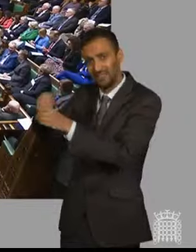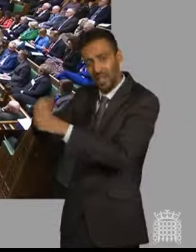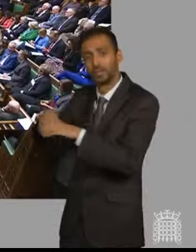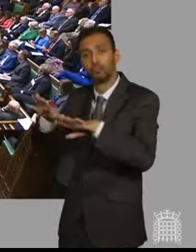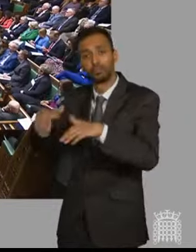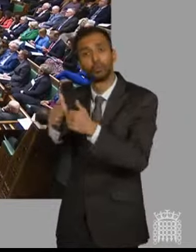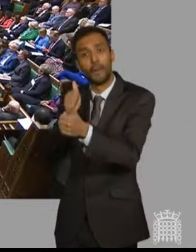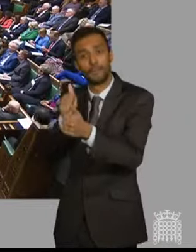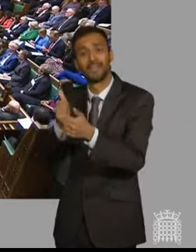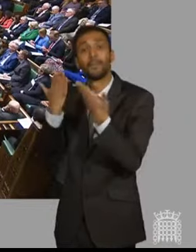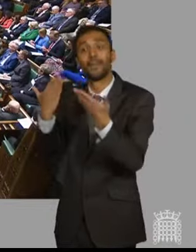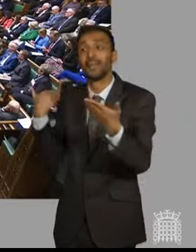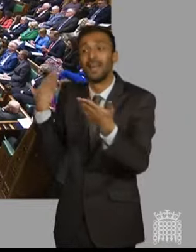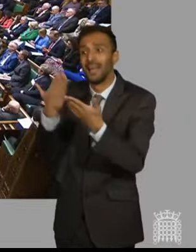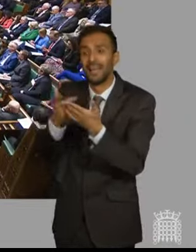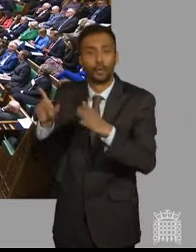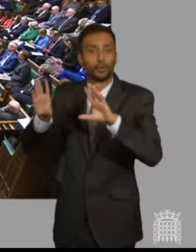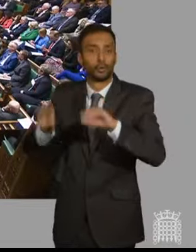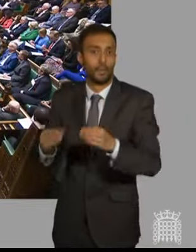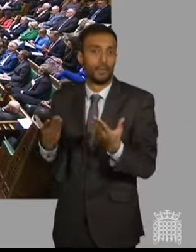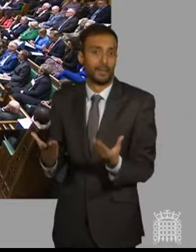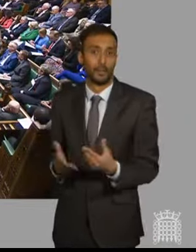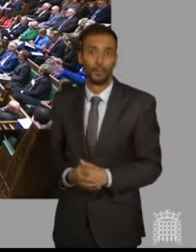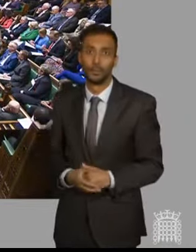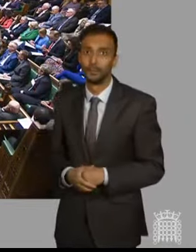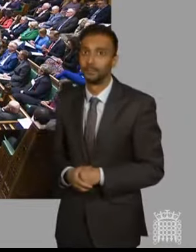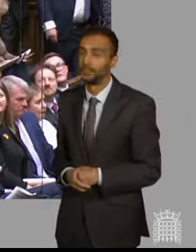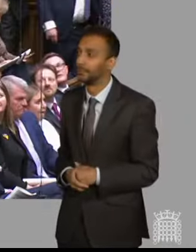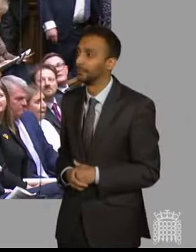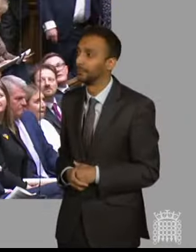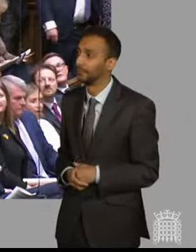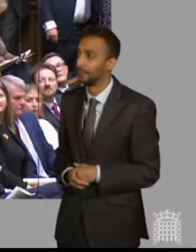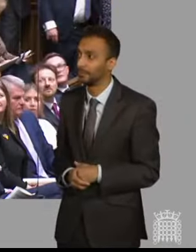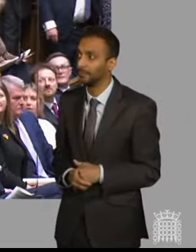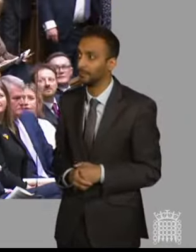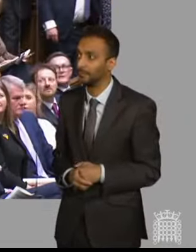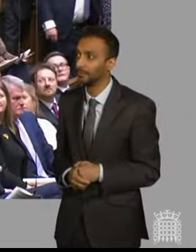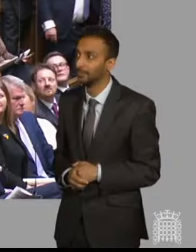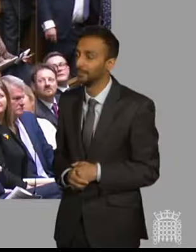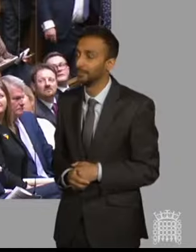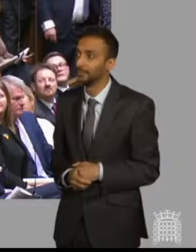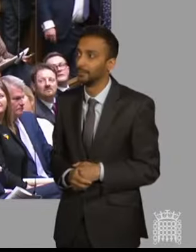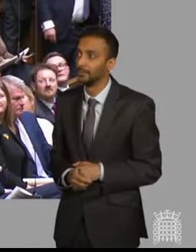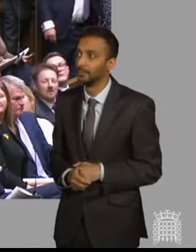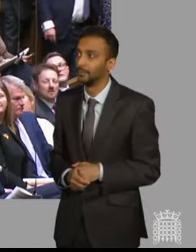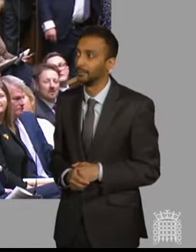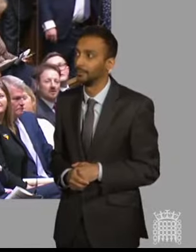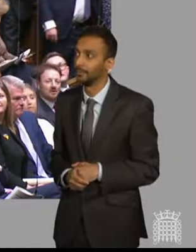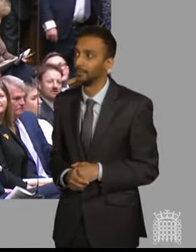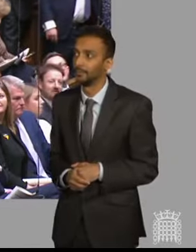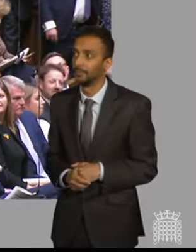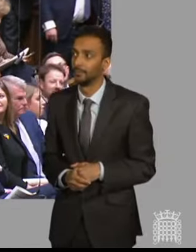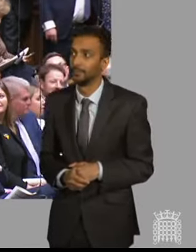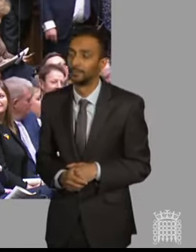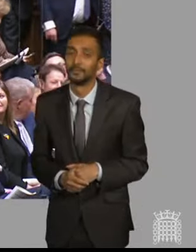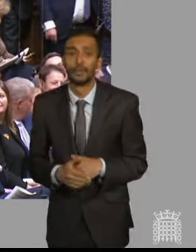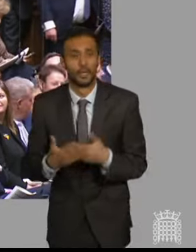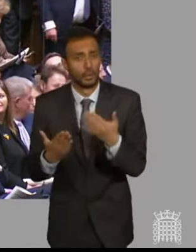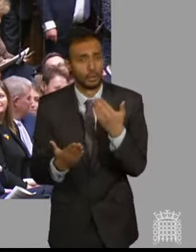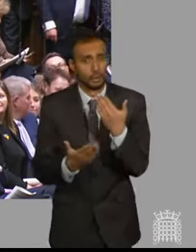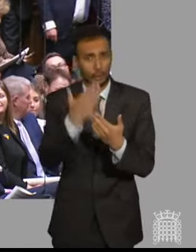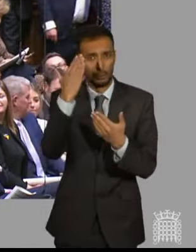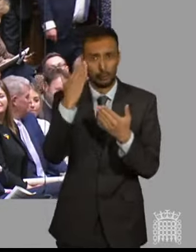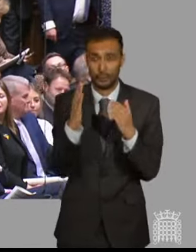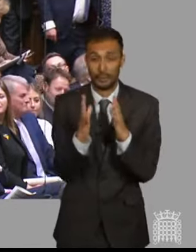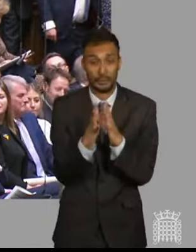Speaker, new, very large shellfish beds have been discovered in the Thames estuary, including razor clams